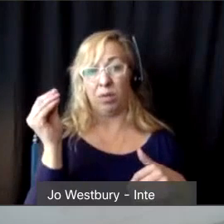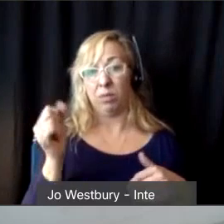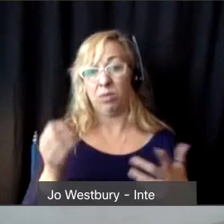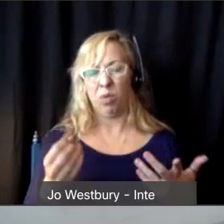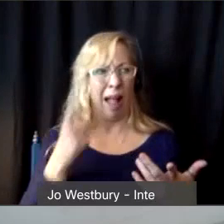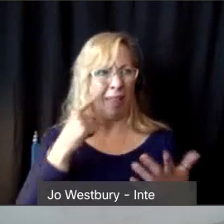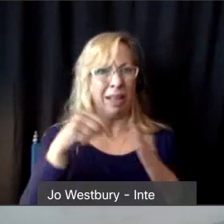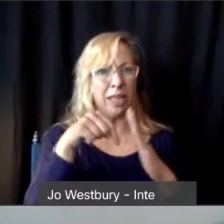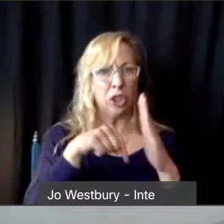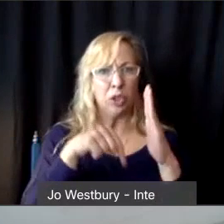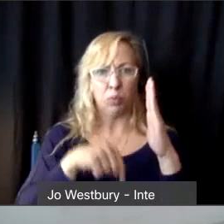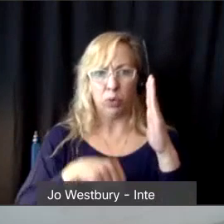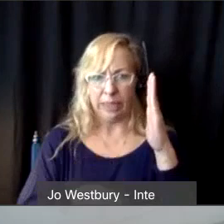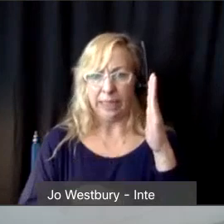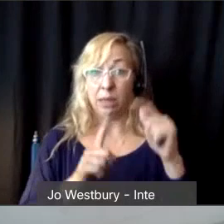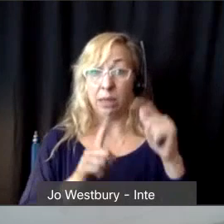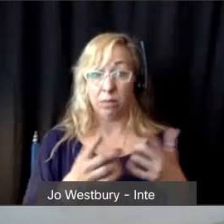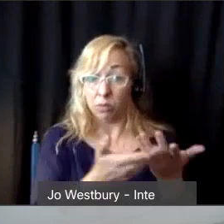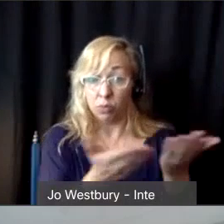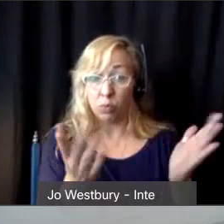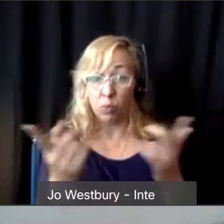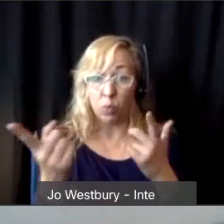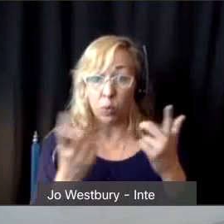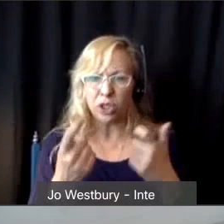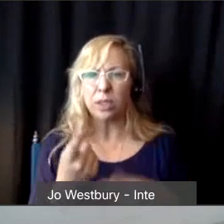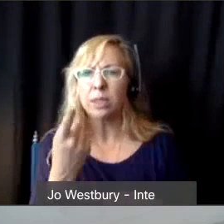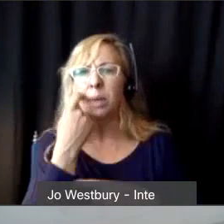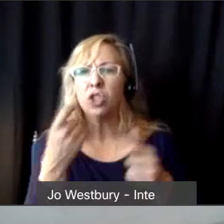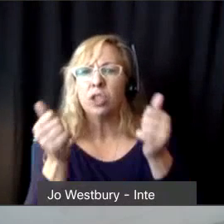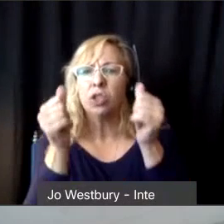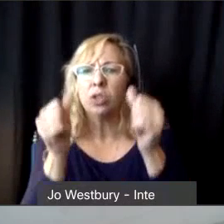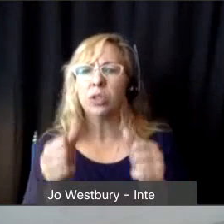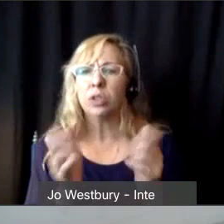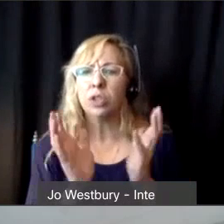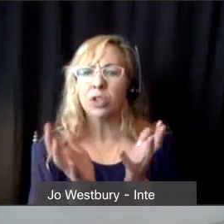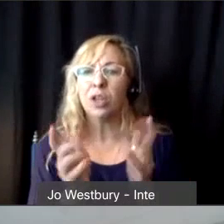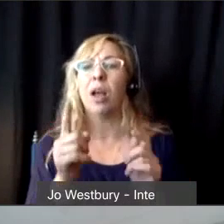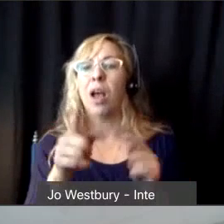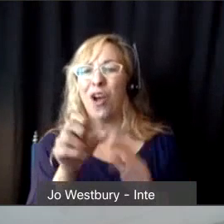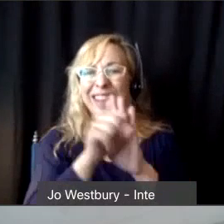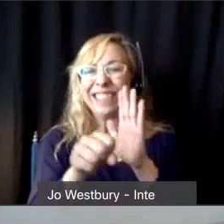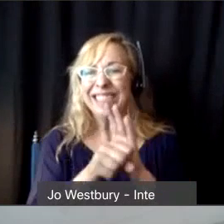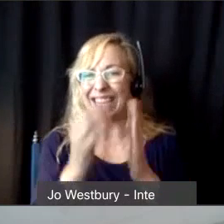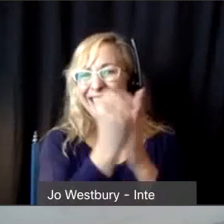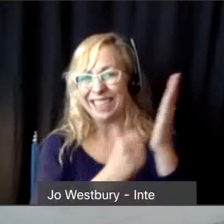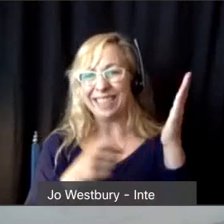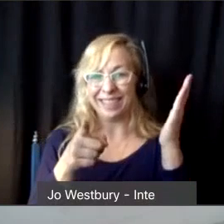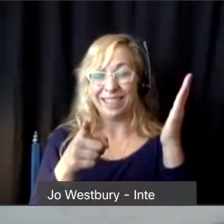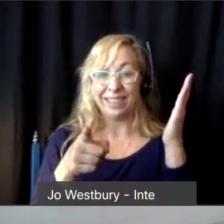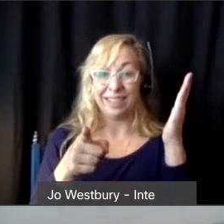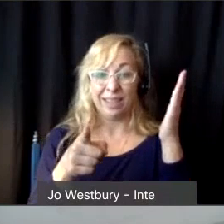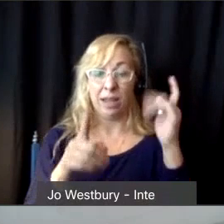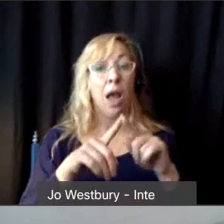are questions about that. Someone posted all the states, I see. Keep in mind, that's the